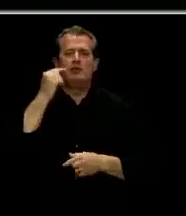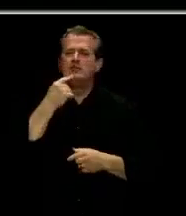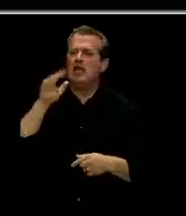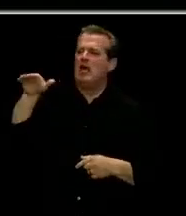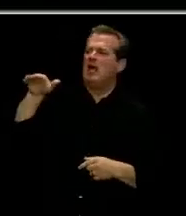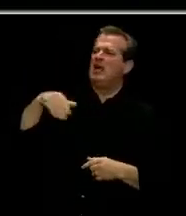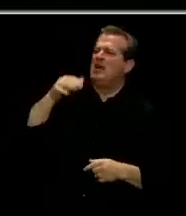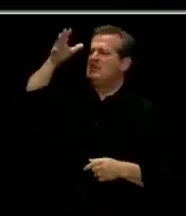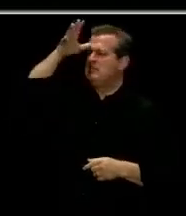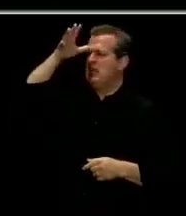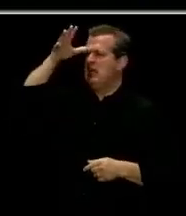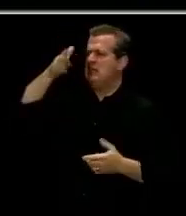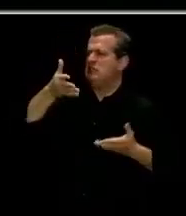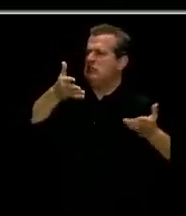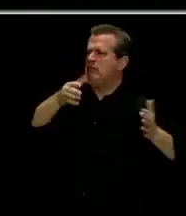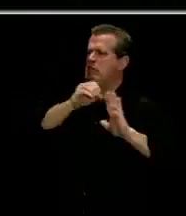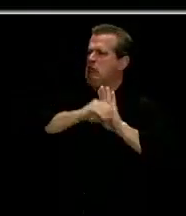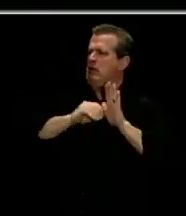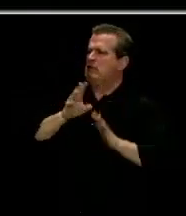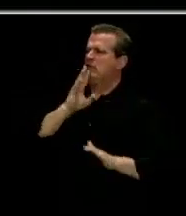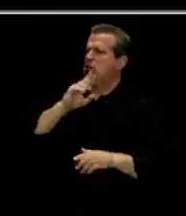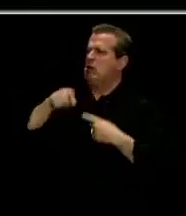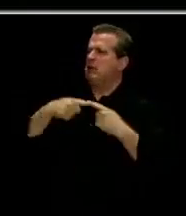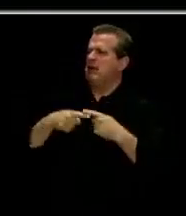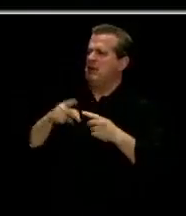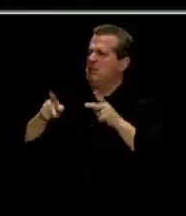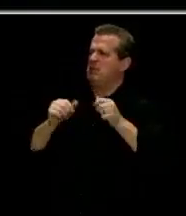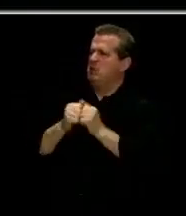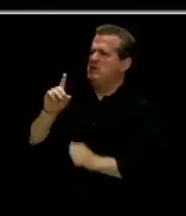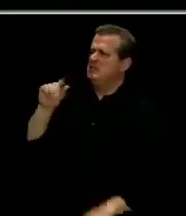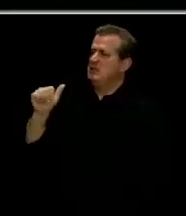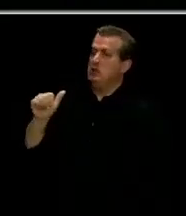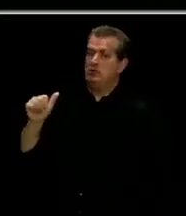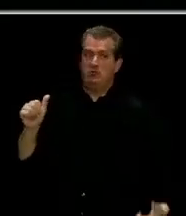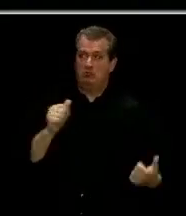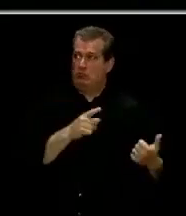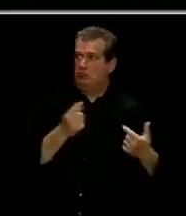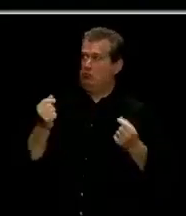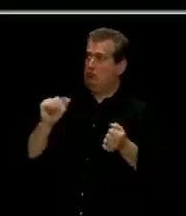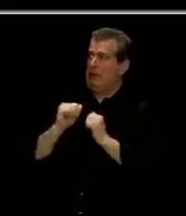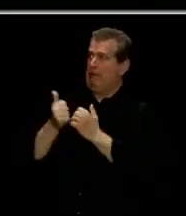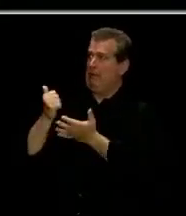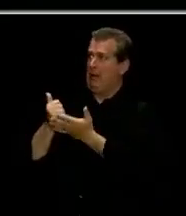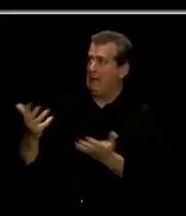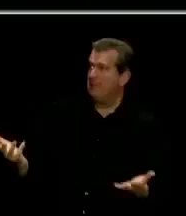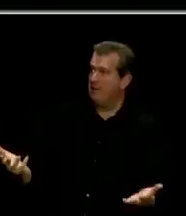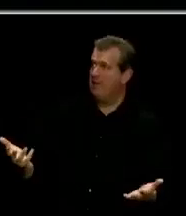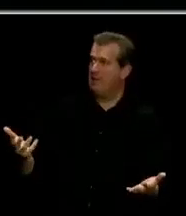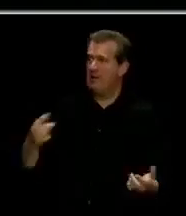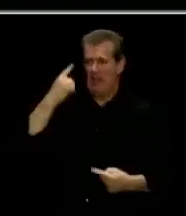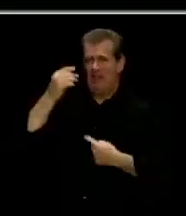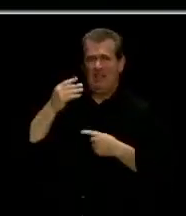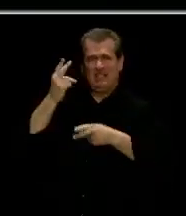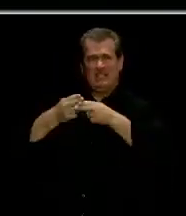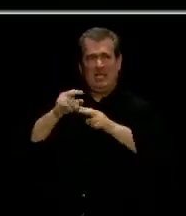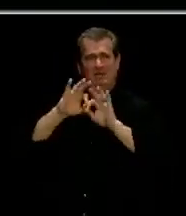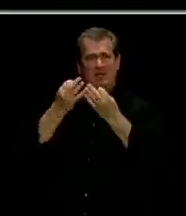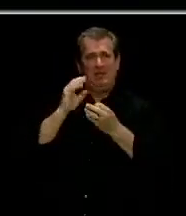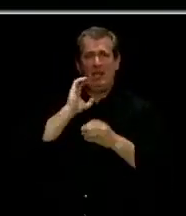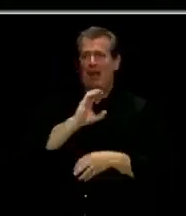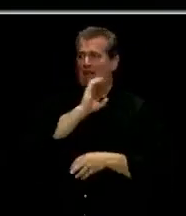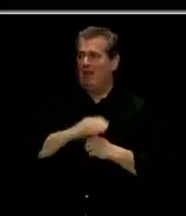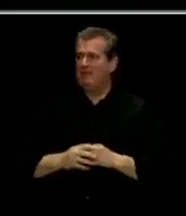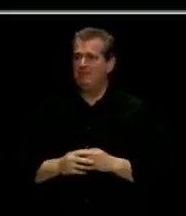they talk about disabled people and people with disabilities and what they're doing about it, how we're going to help them. And I think it's called Family